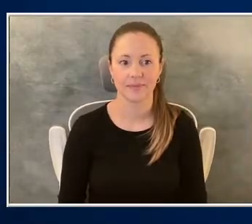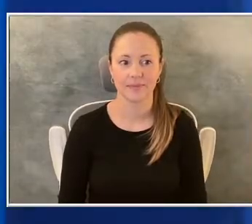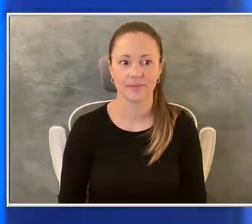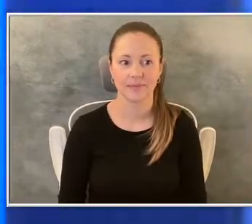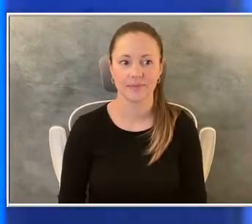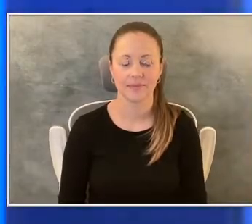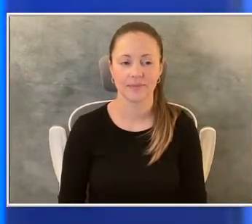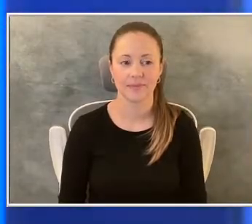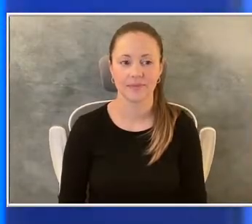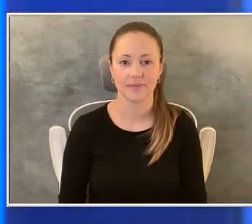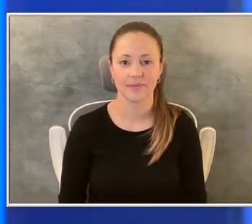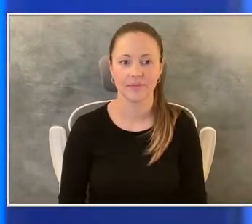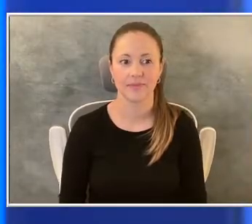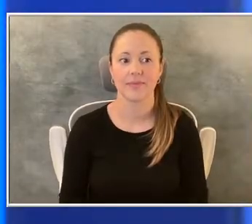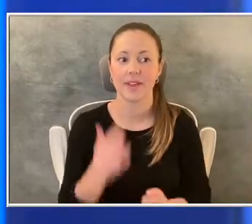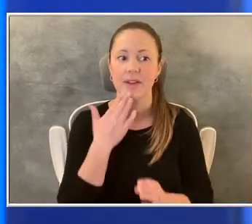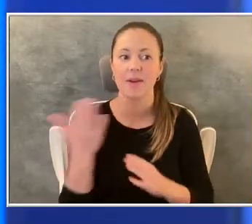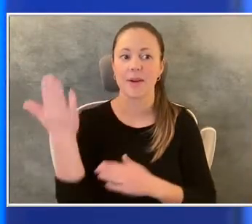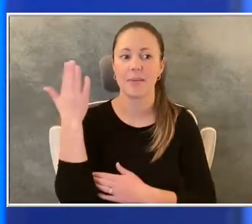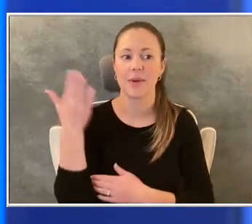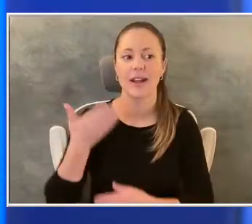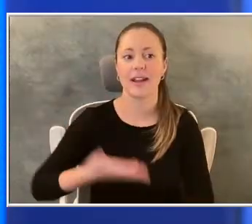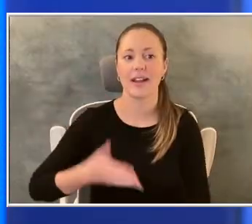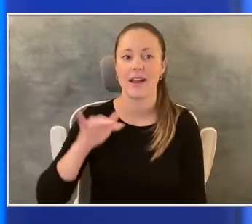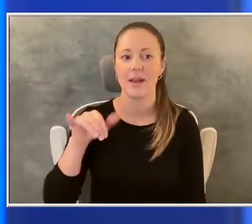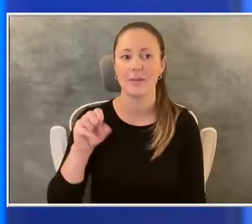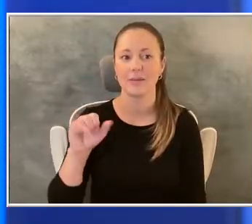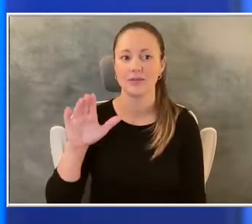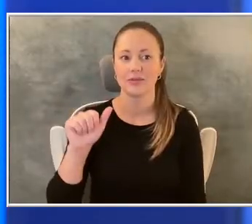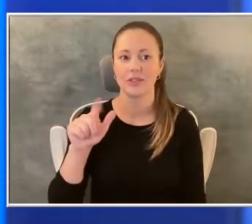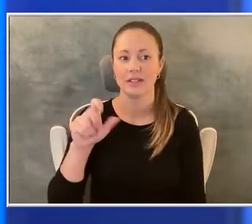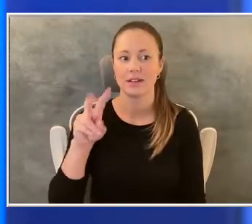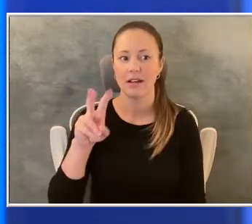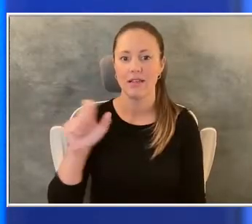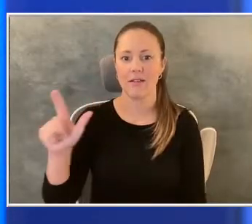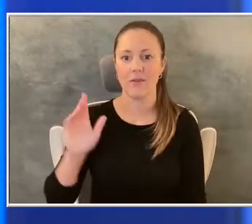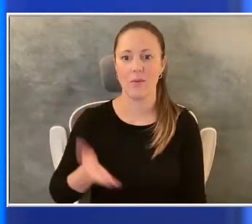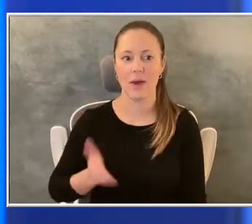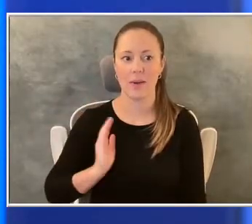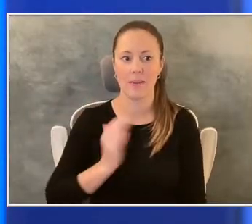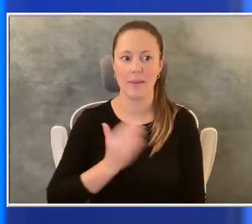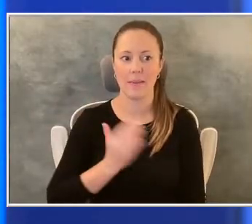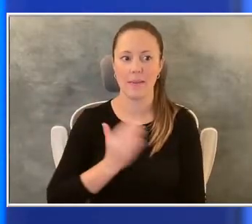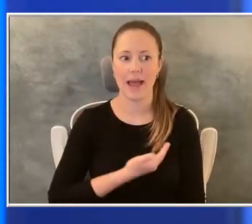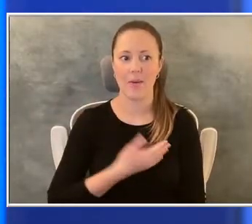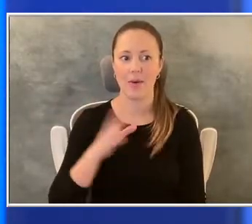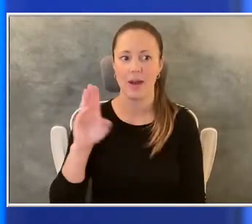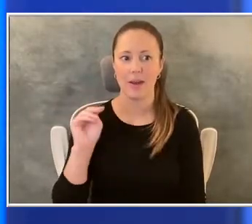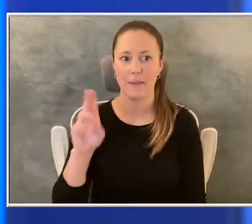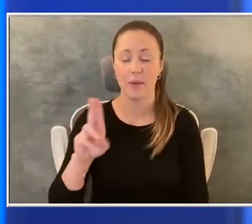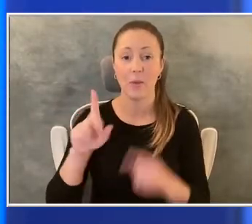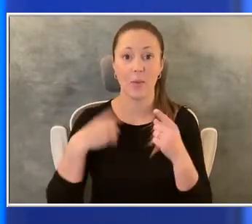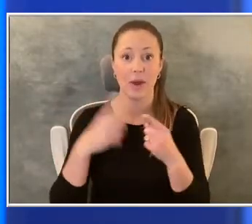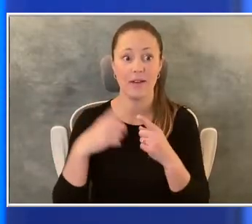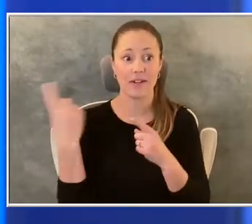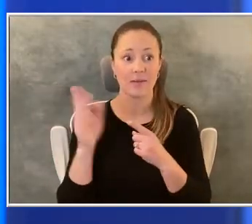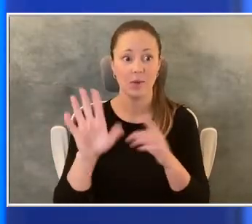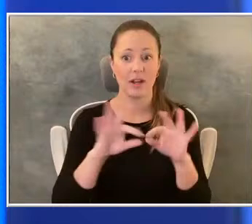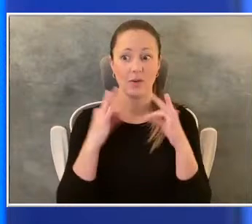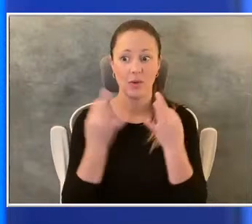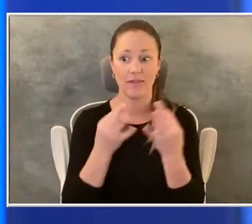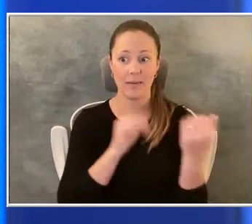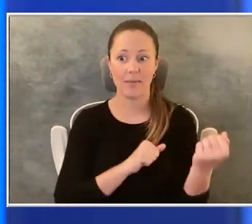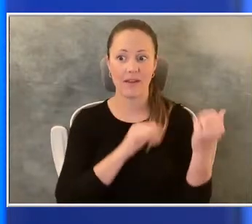Good morning, I'm Jessica Lovell and welcome to the Morning Medical Update. When someone in your family is facing cancer, your